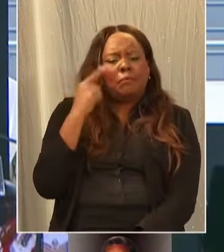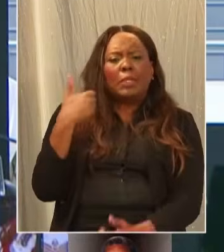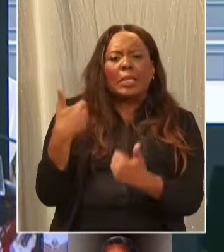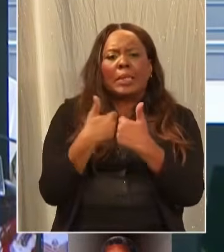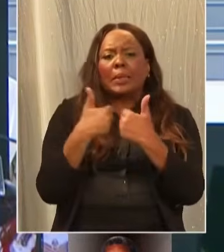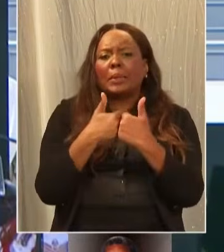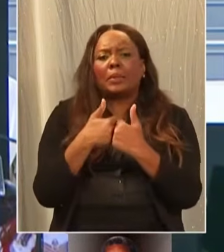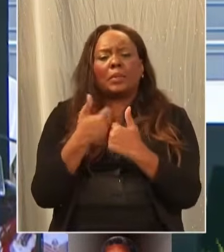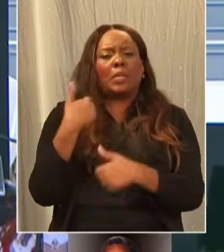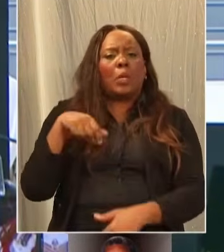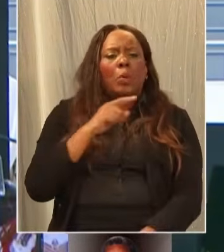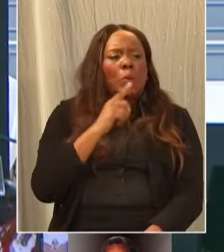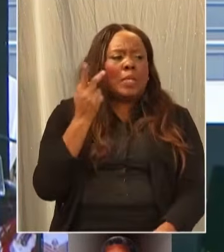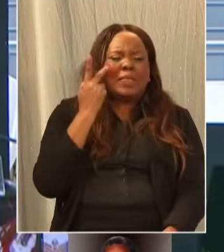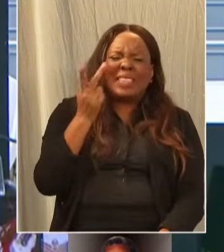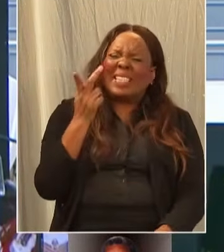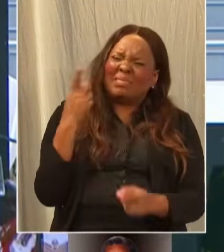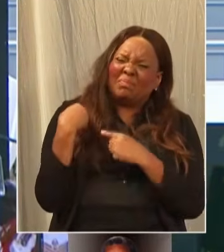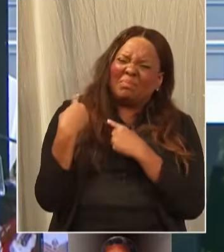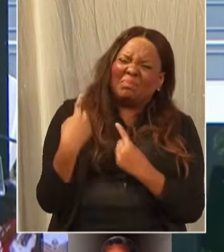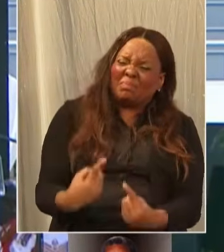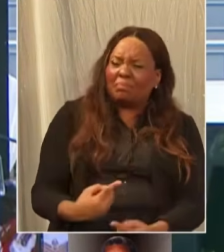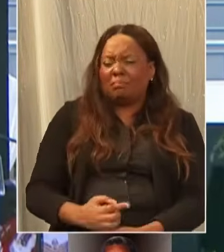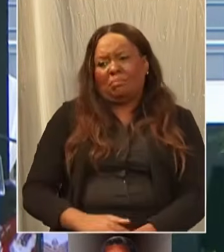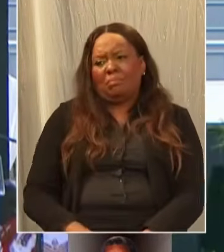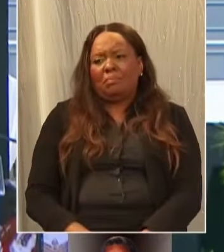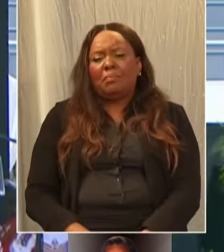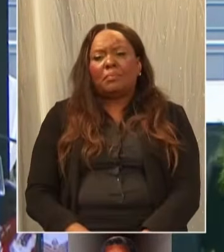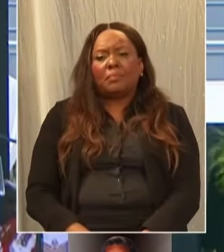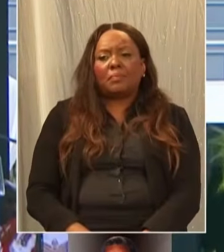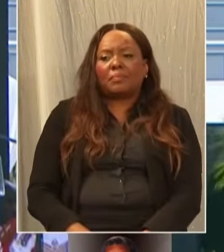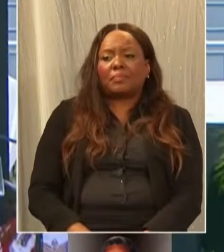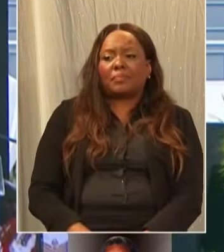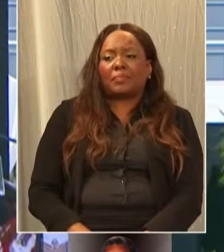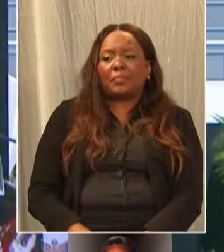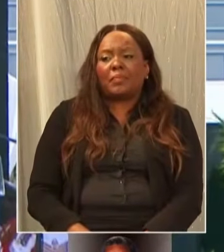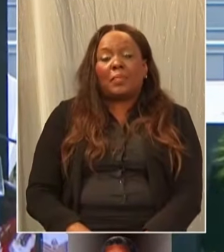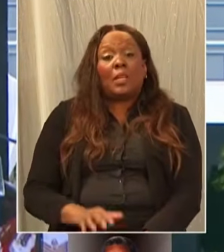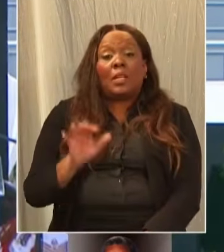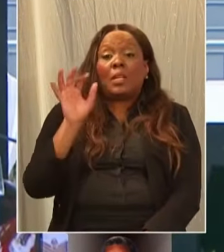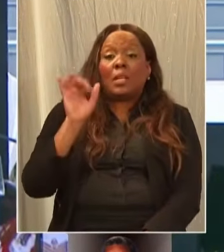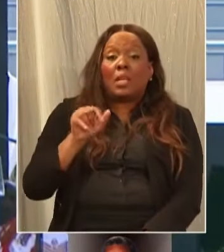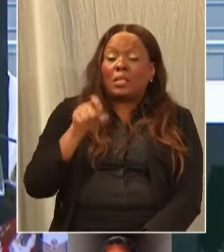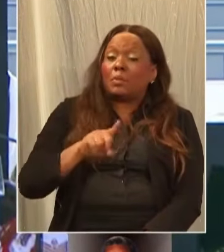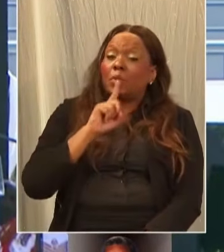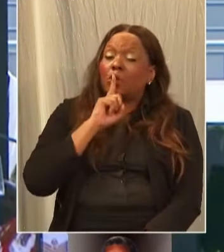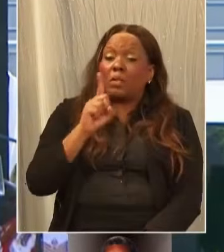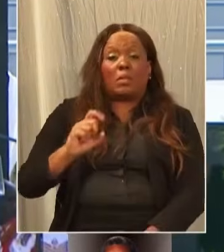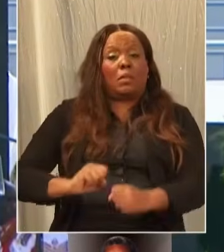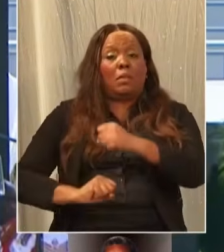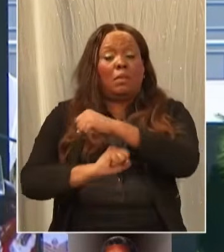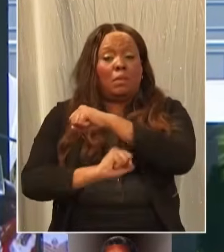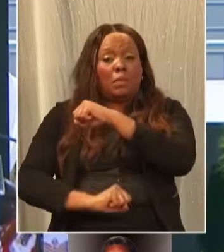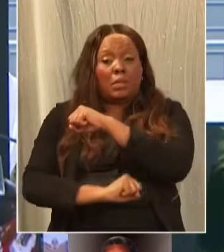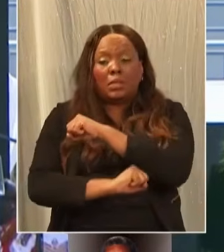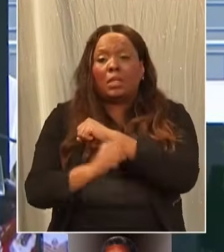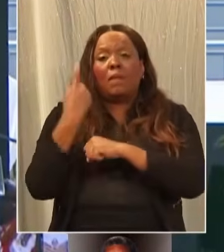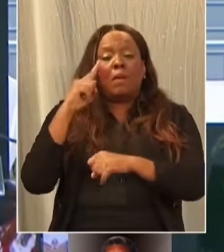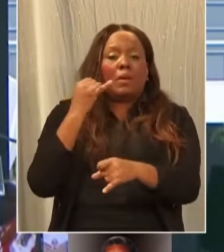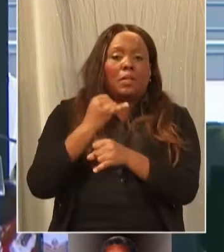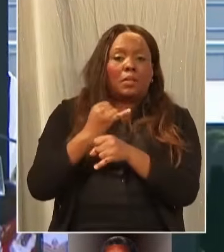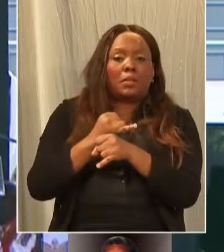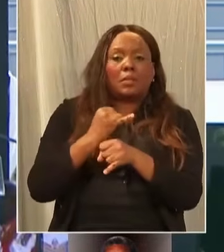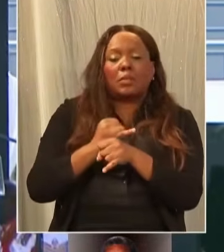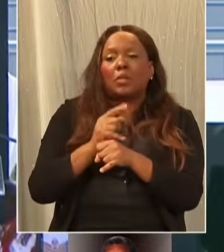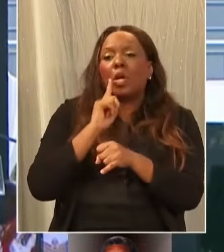and as an incomparable batsman, should become the foundation of institutions dedicated